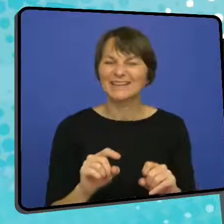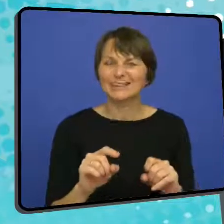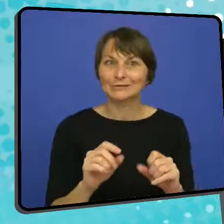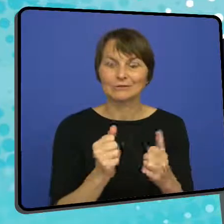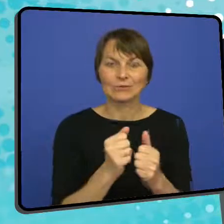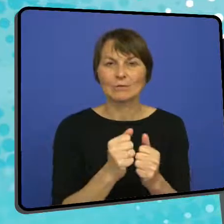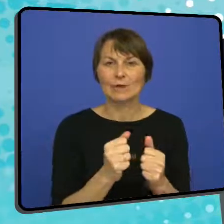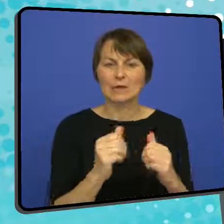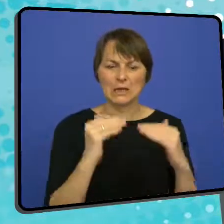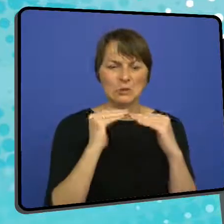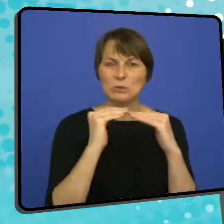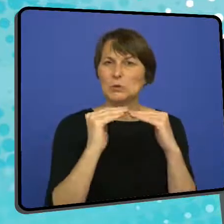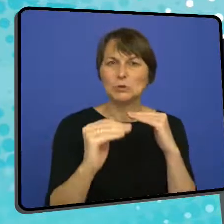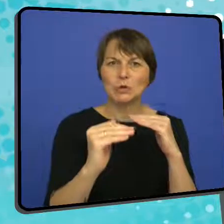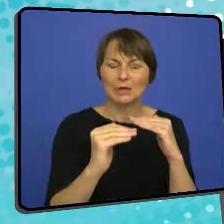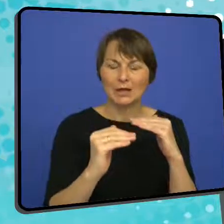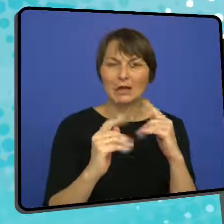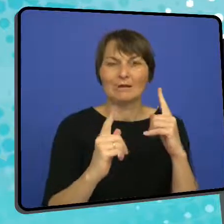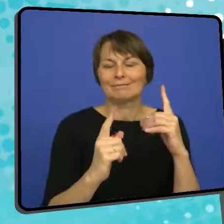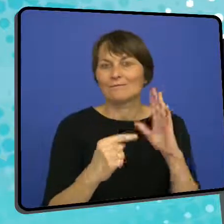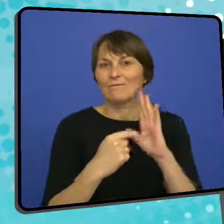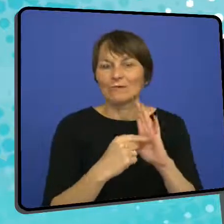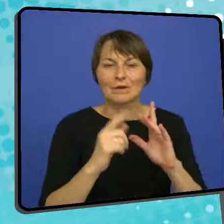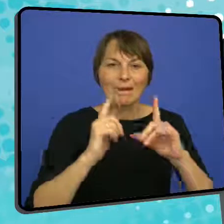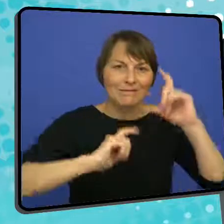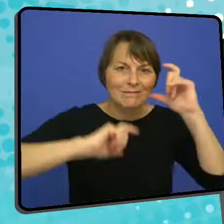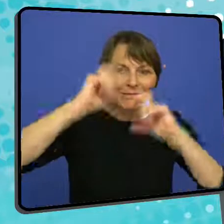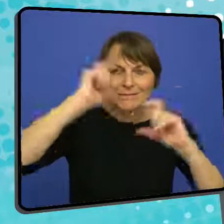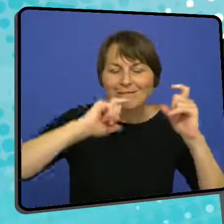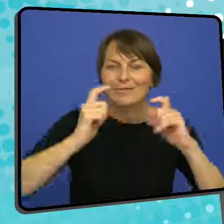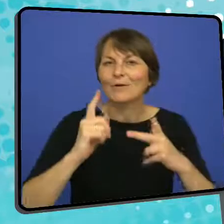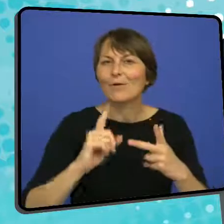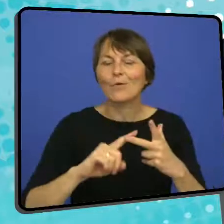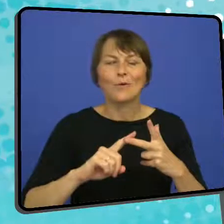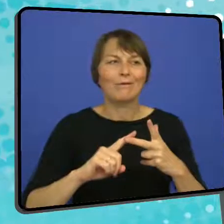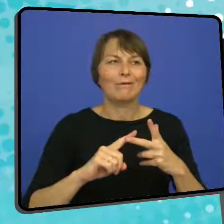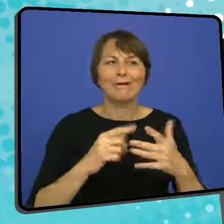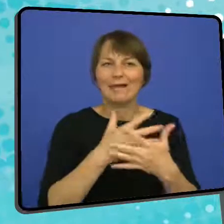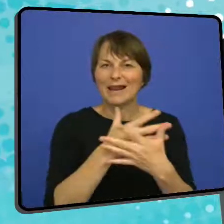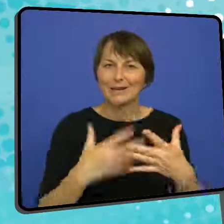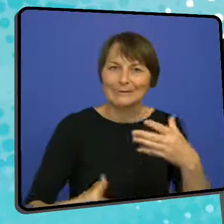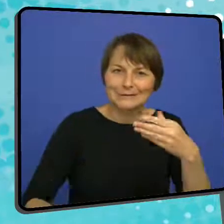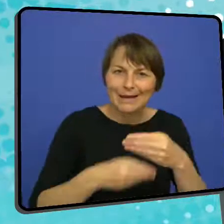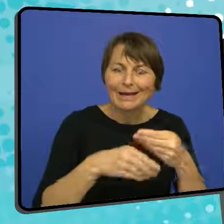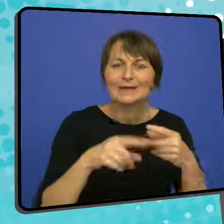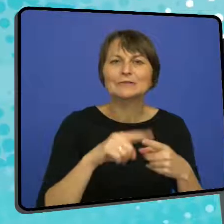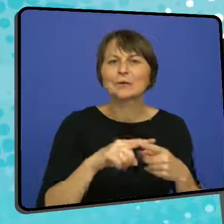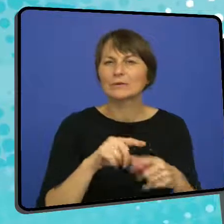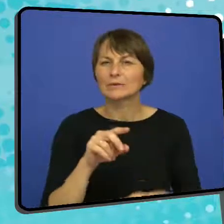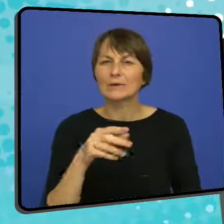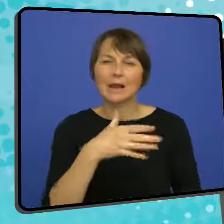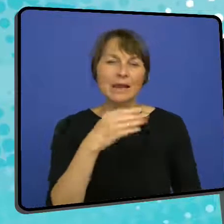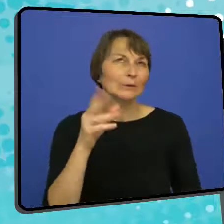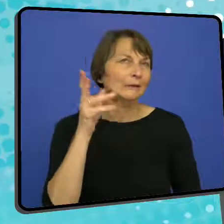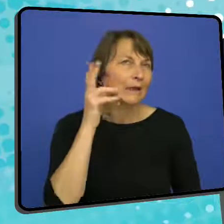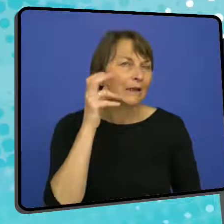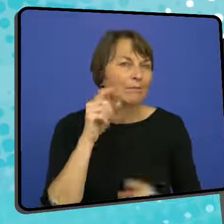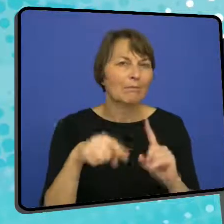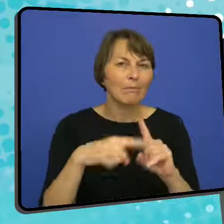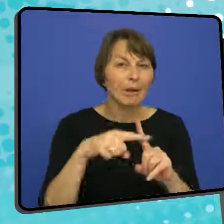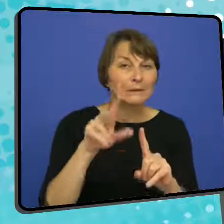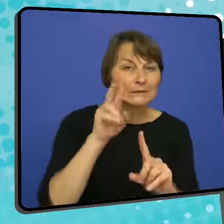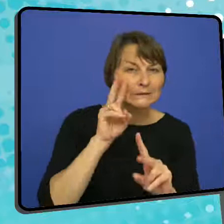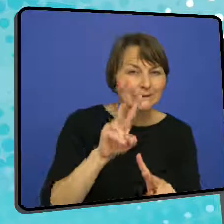more going on in our facial expressions, etc., that mean that we interpret things and continue a conversation.